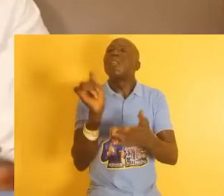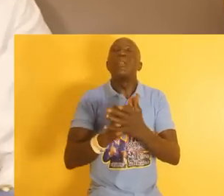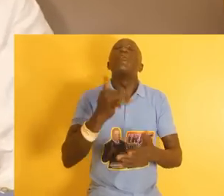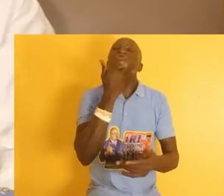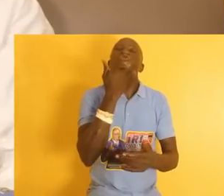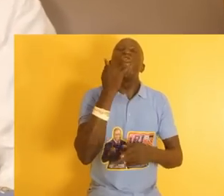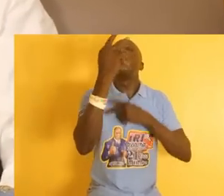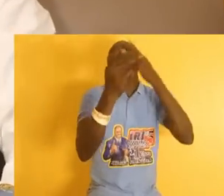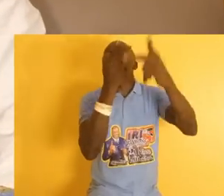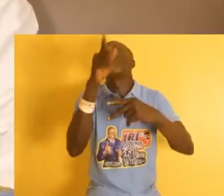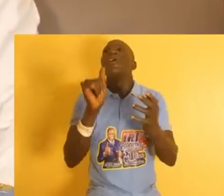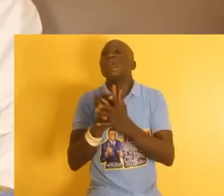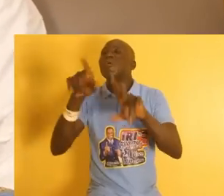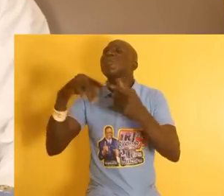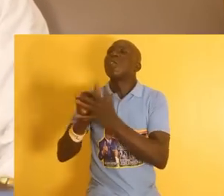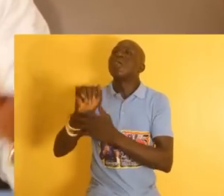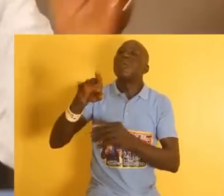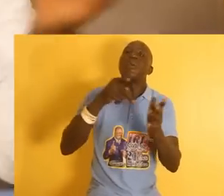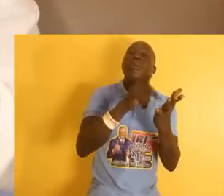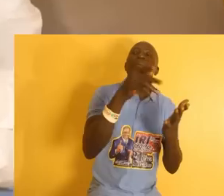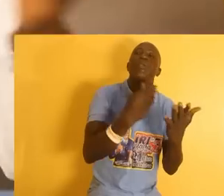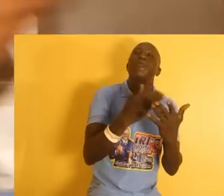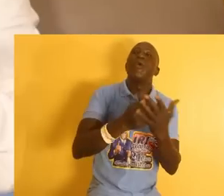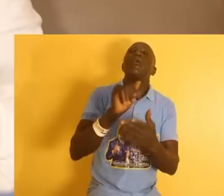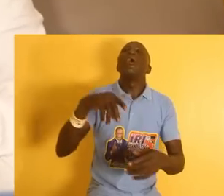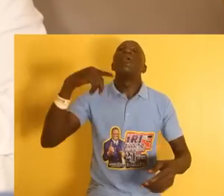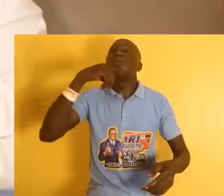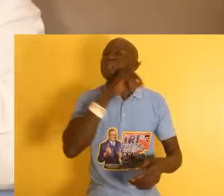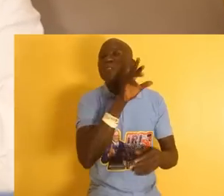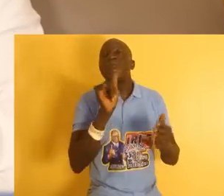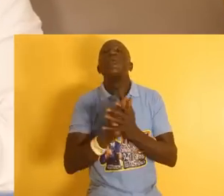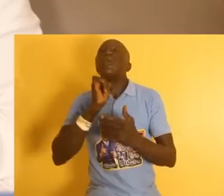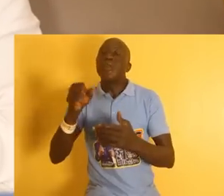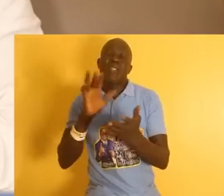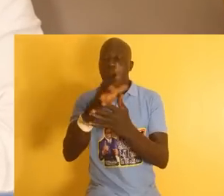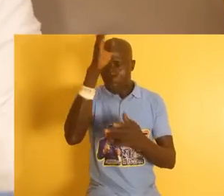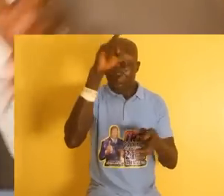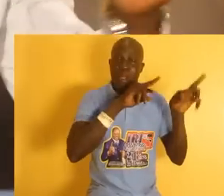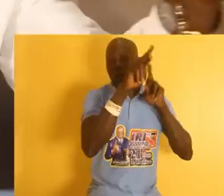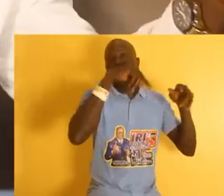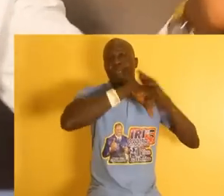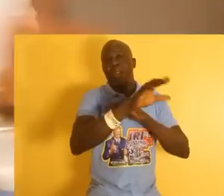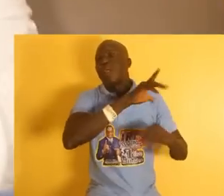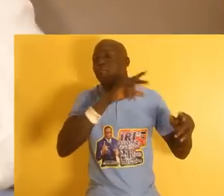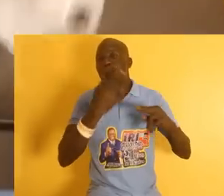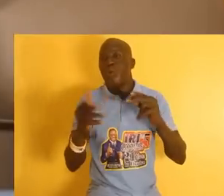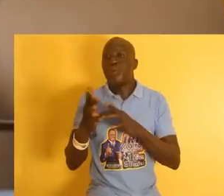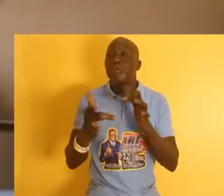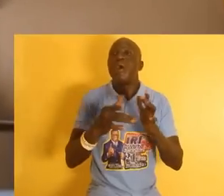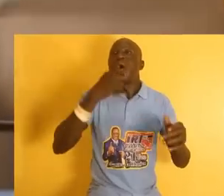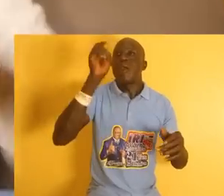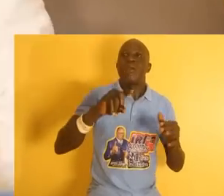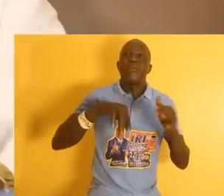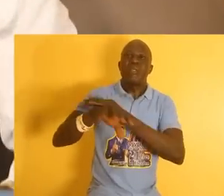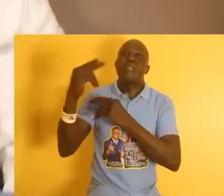page, go our page, go our page, go our page, go our page, go our page, who say Babasebioba? Let me in. Go pass it on